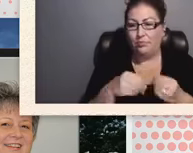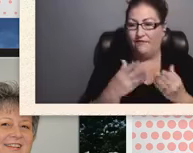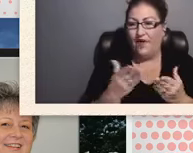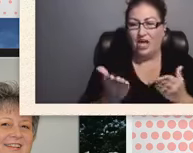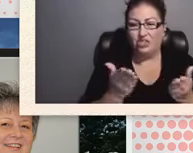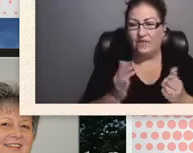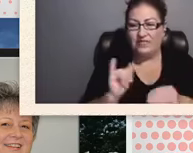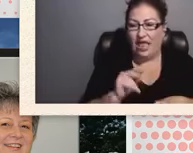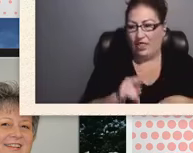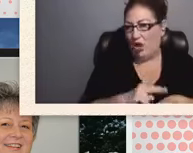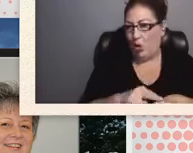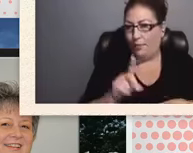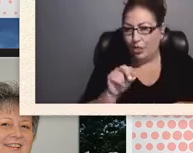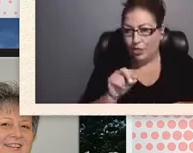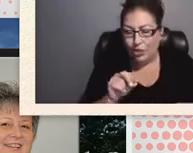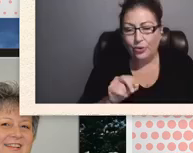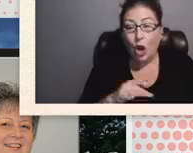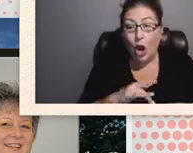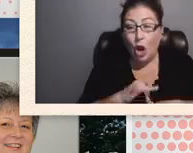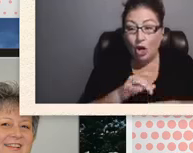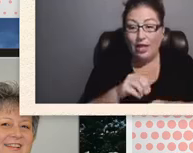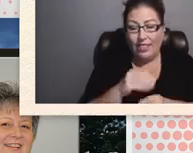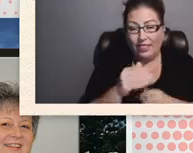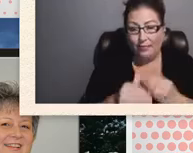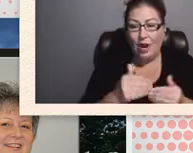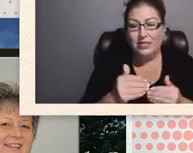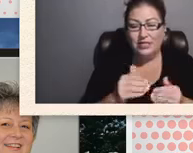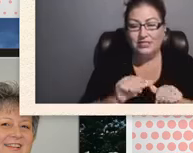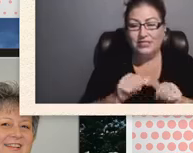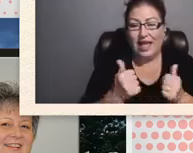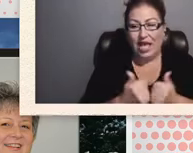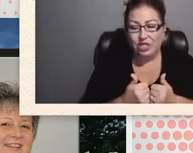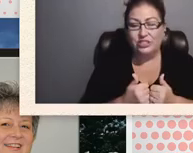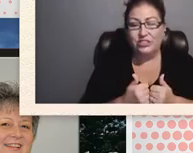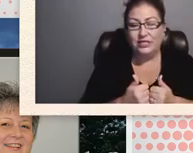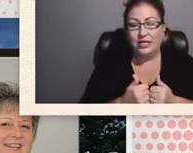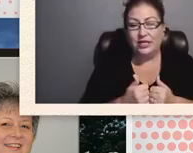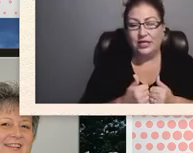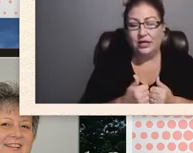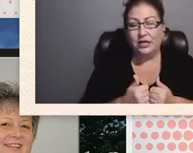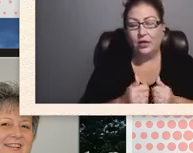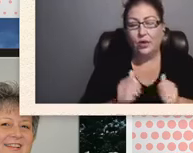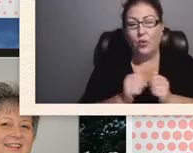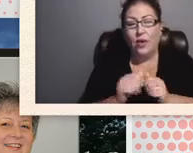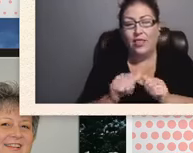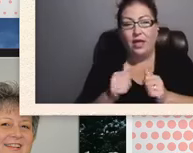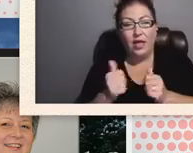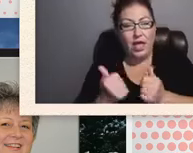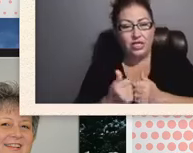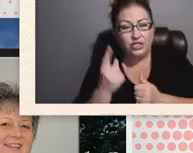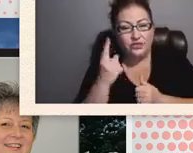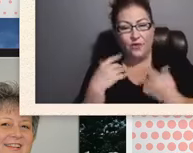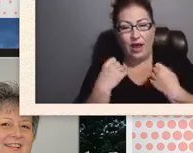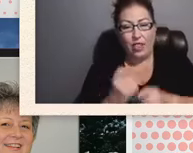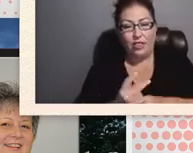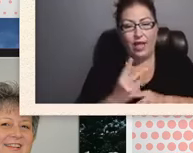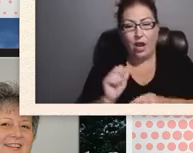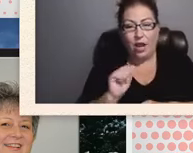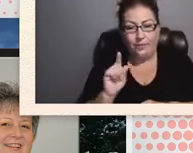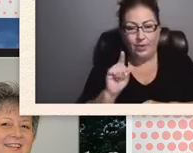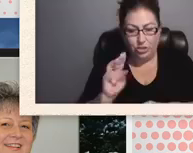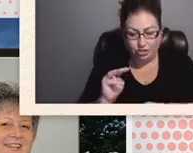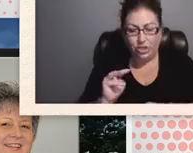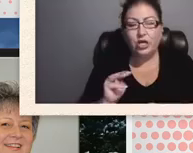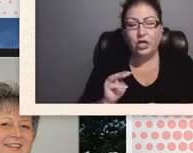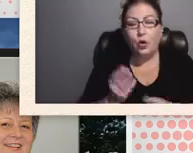have. So early in the process, the agency, along with the Agency for Healthcare Administration,